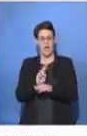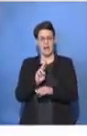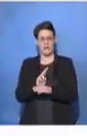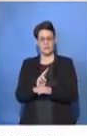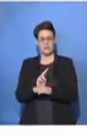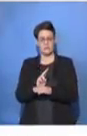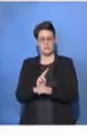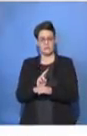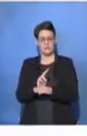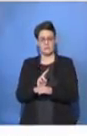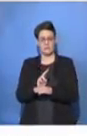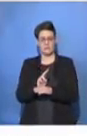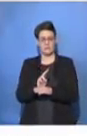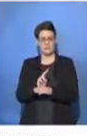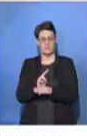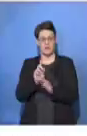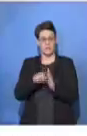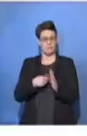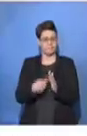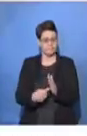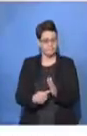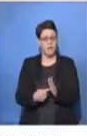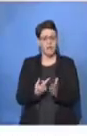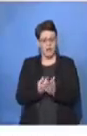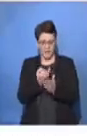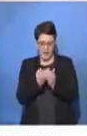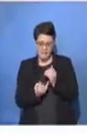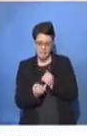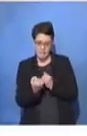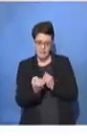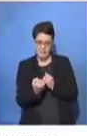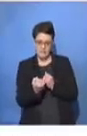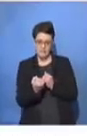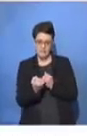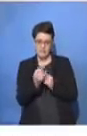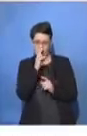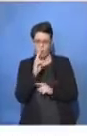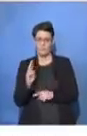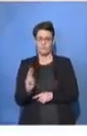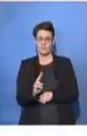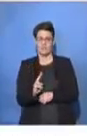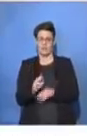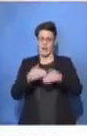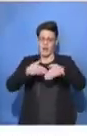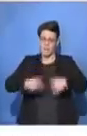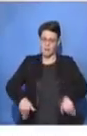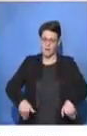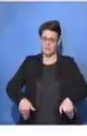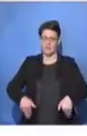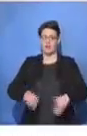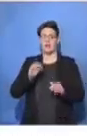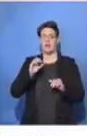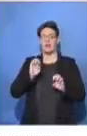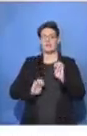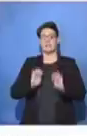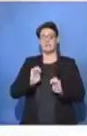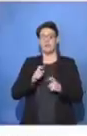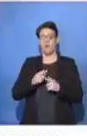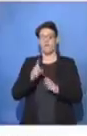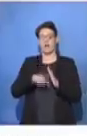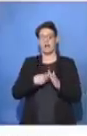Mission is to make an independent, objective, and impartial assessment of the electoral